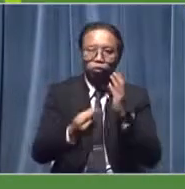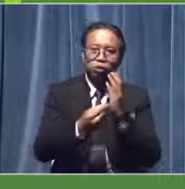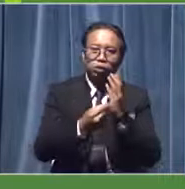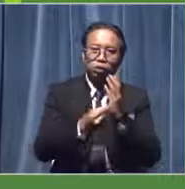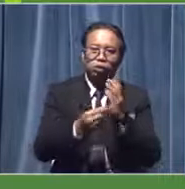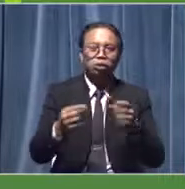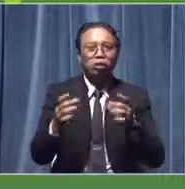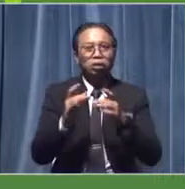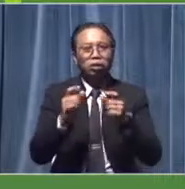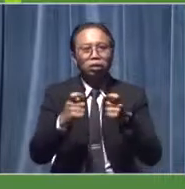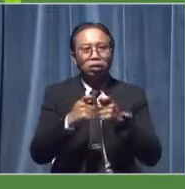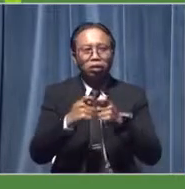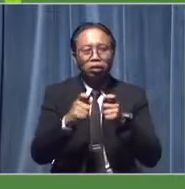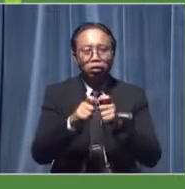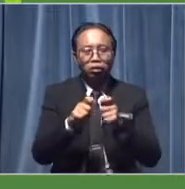A charged capacitor